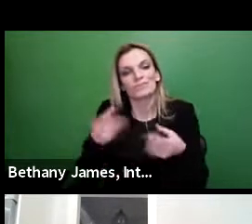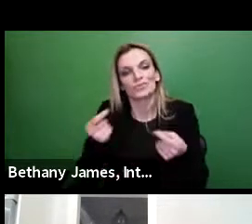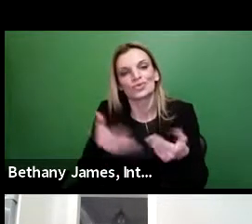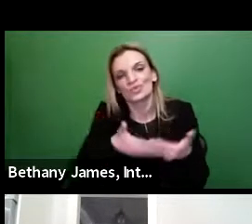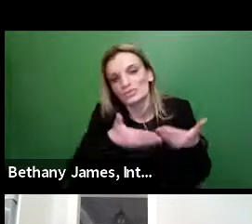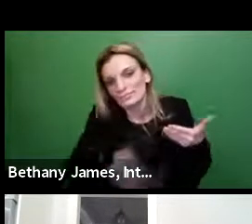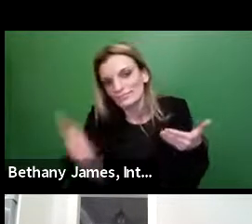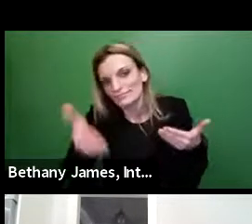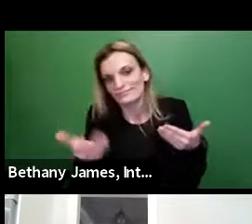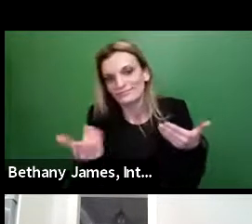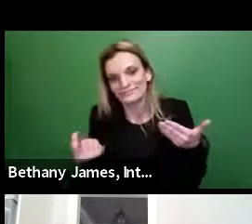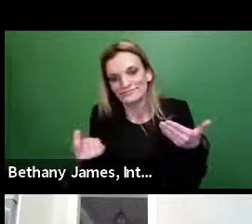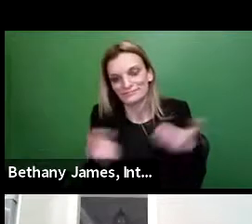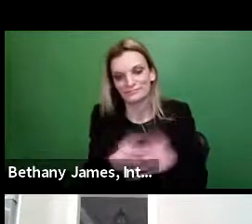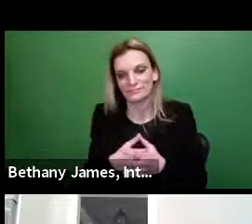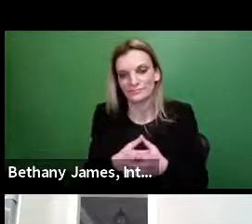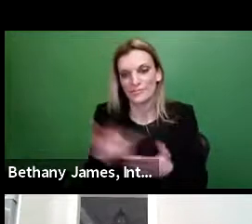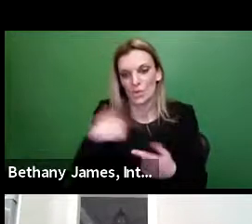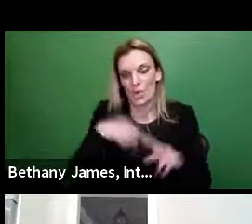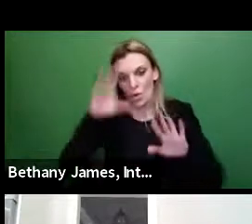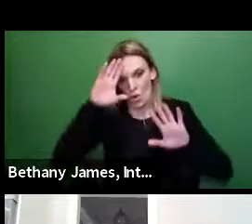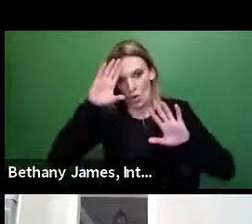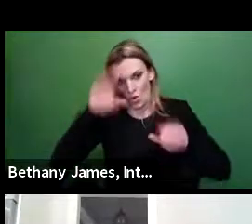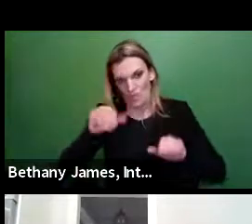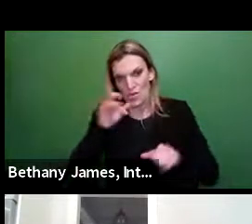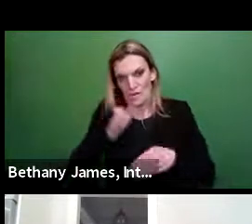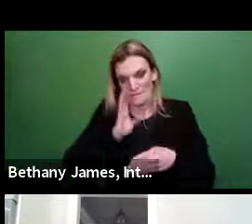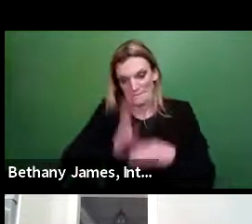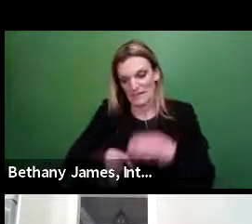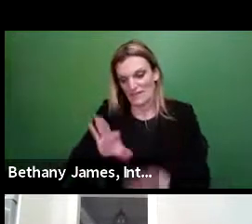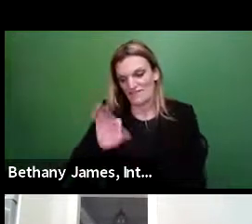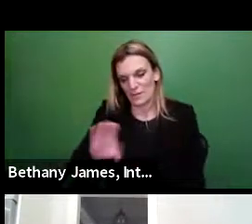to be completed. And this we hope to complete in February